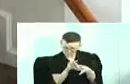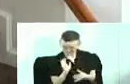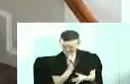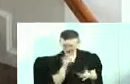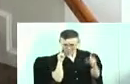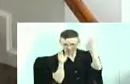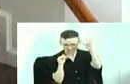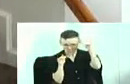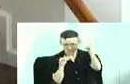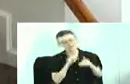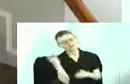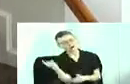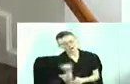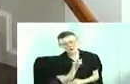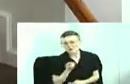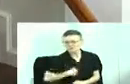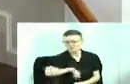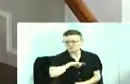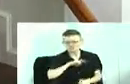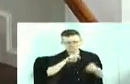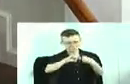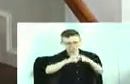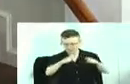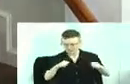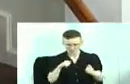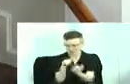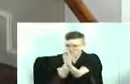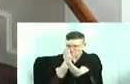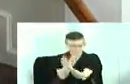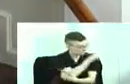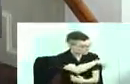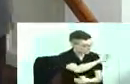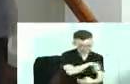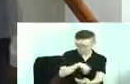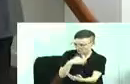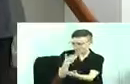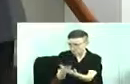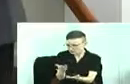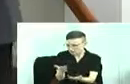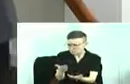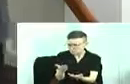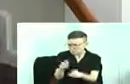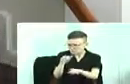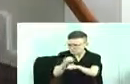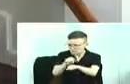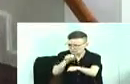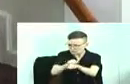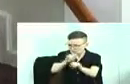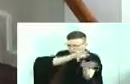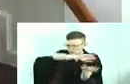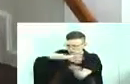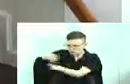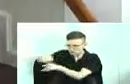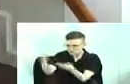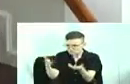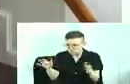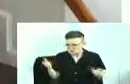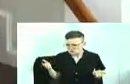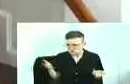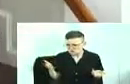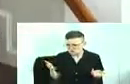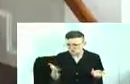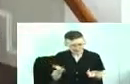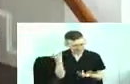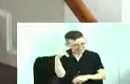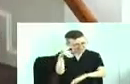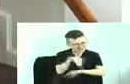face hurdles. And so they arrive, and to their amazement, the stone has been rolled away. In the darkness of night, the stone has